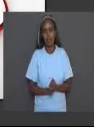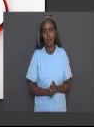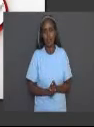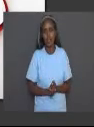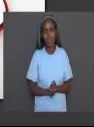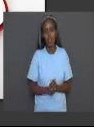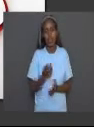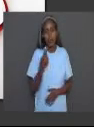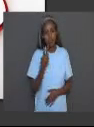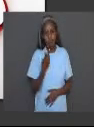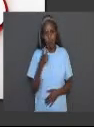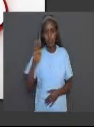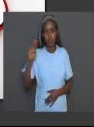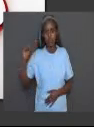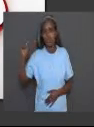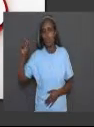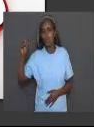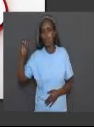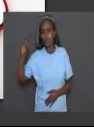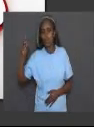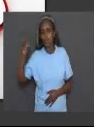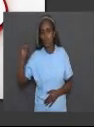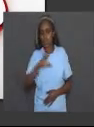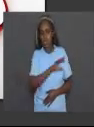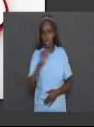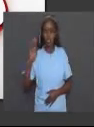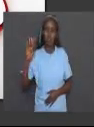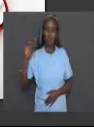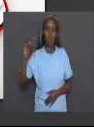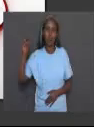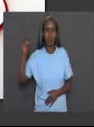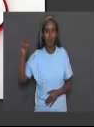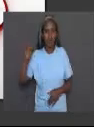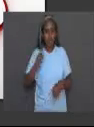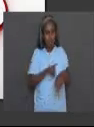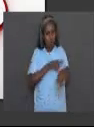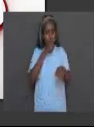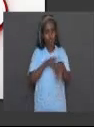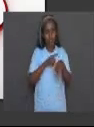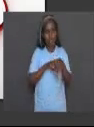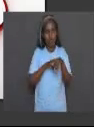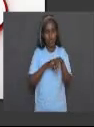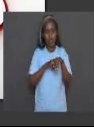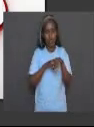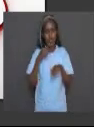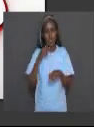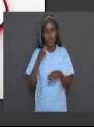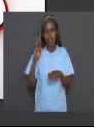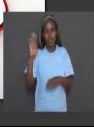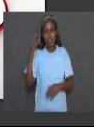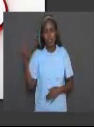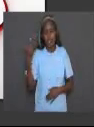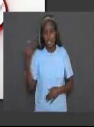Both stocks and bonds are considered long-term investing vehicles,